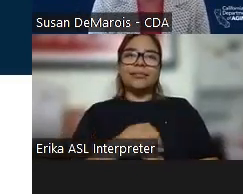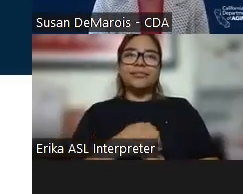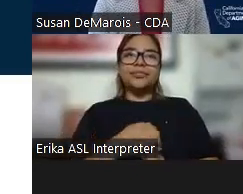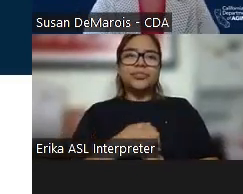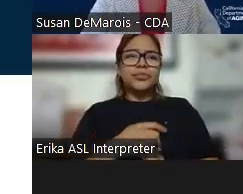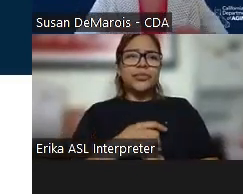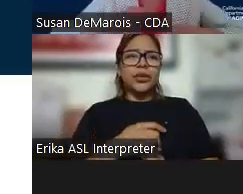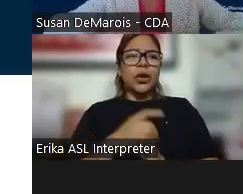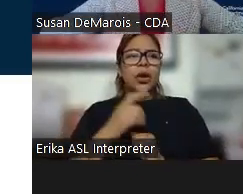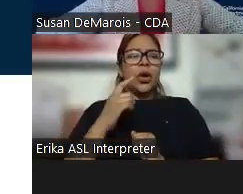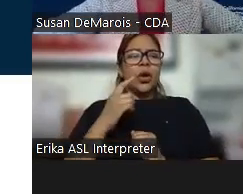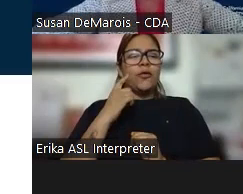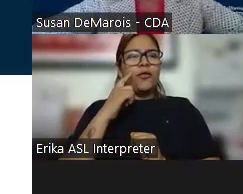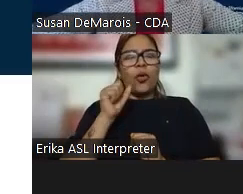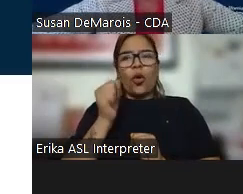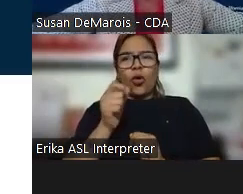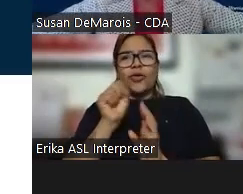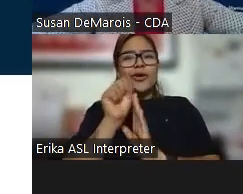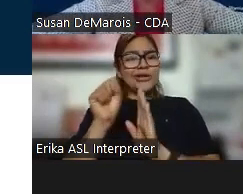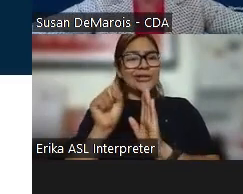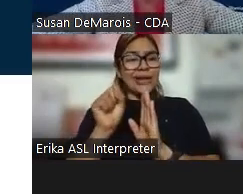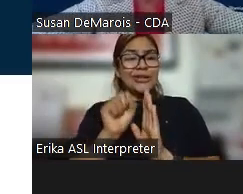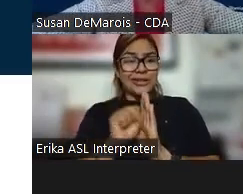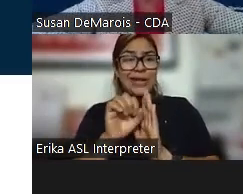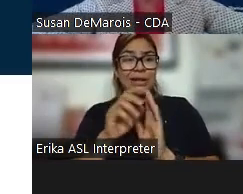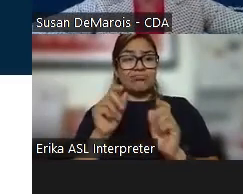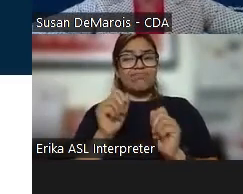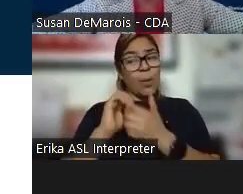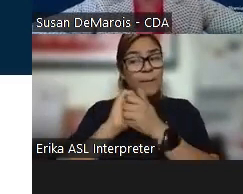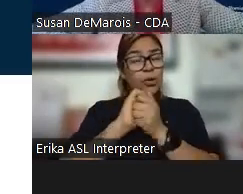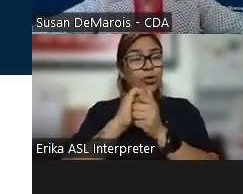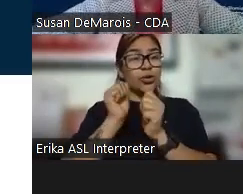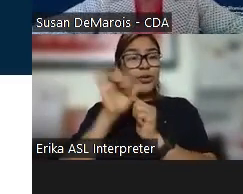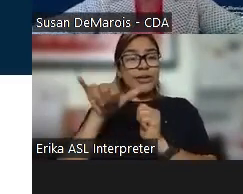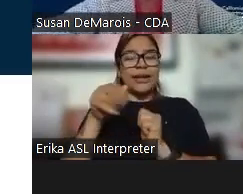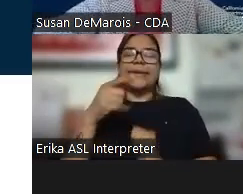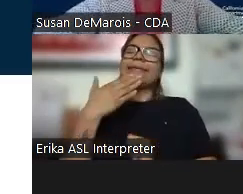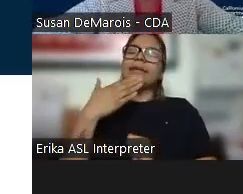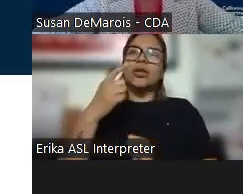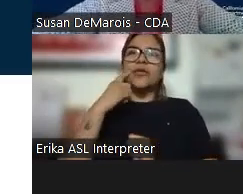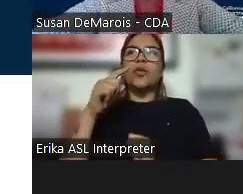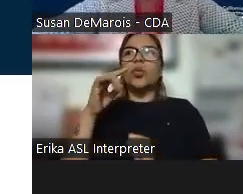our state partners who are joining us today. This is absolutely a whole of government approach,